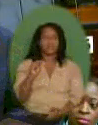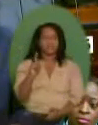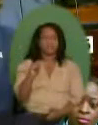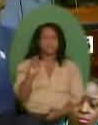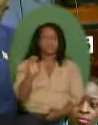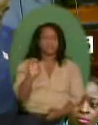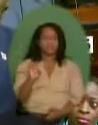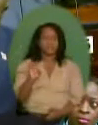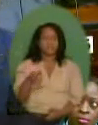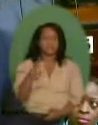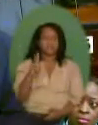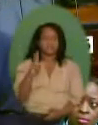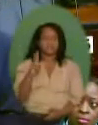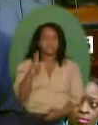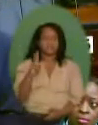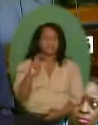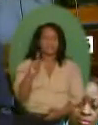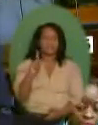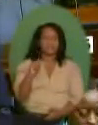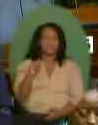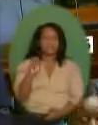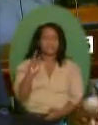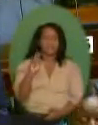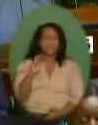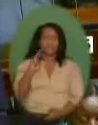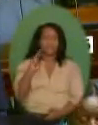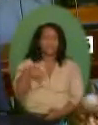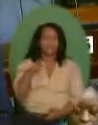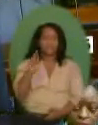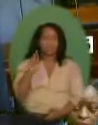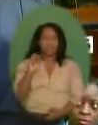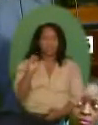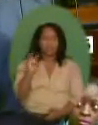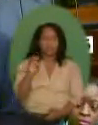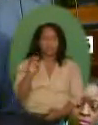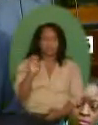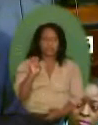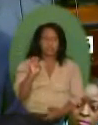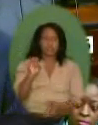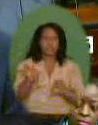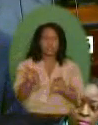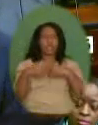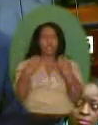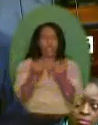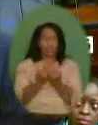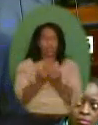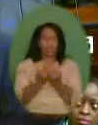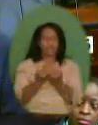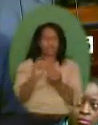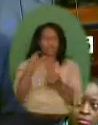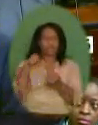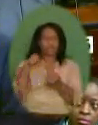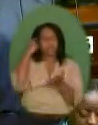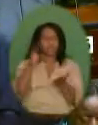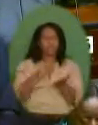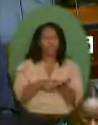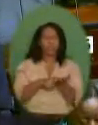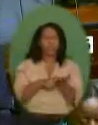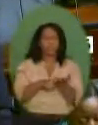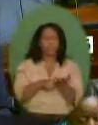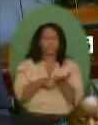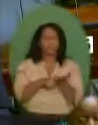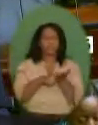and that should be manifested through efficiency in construction and through proper procurement practices, which